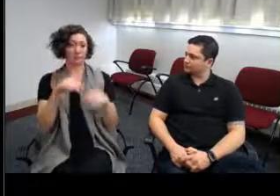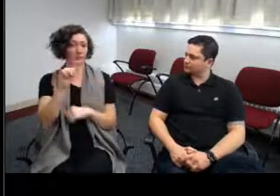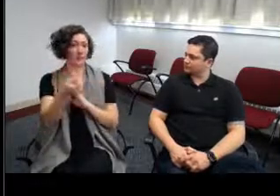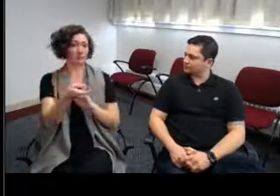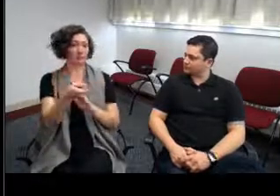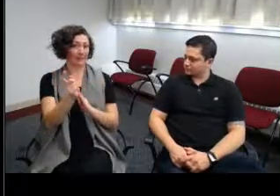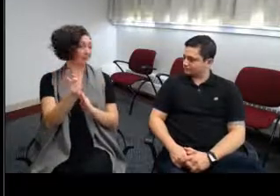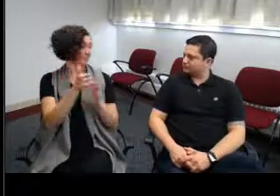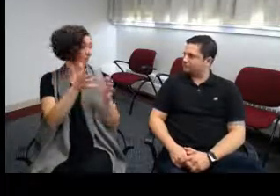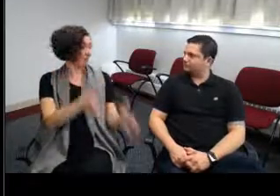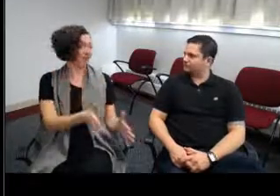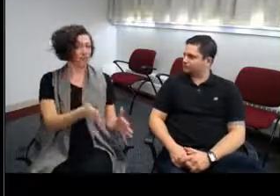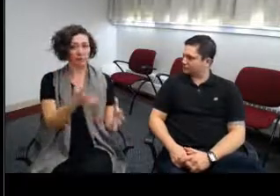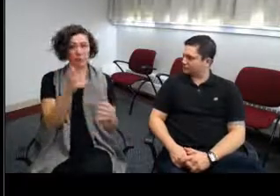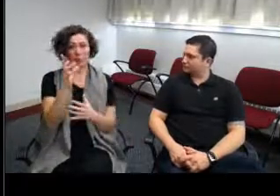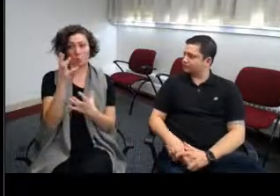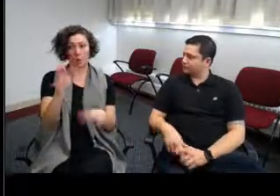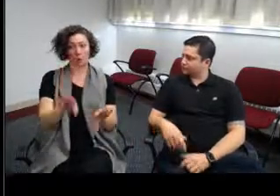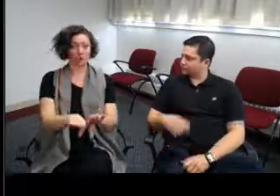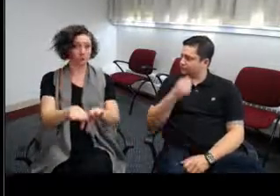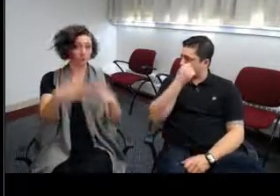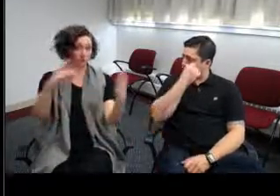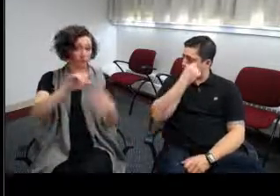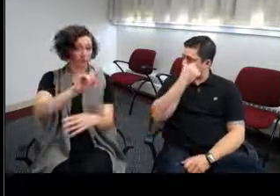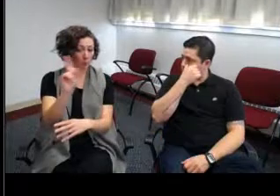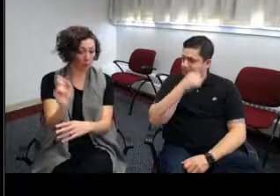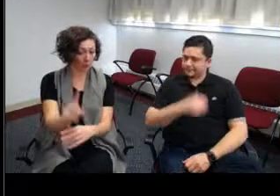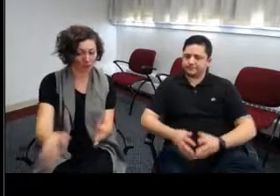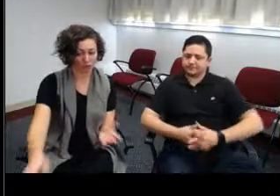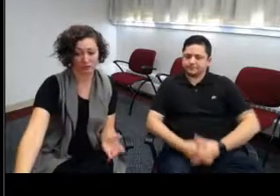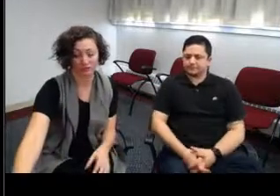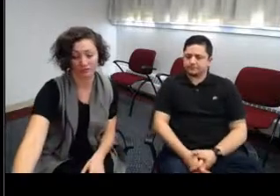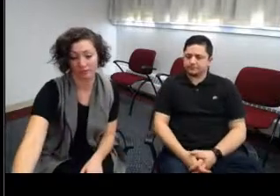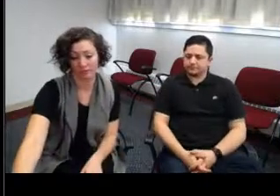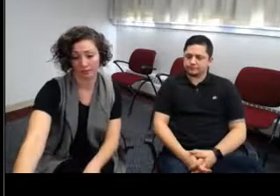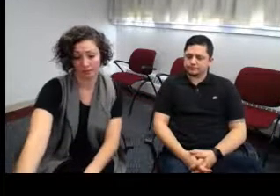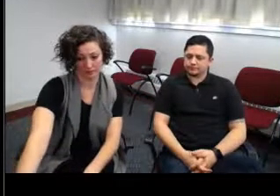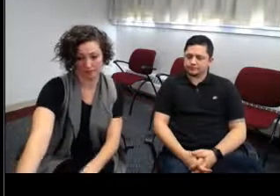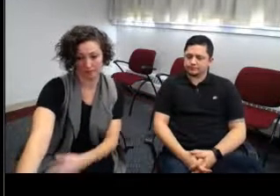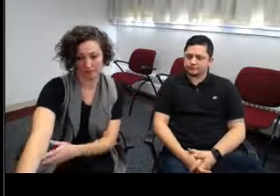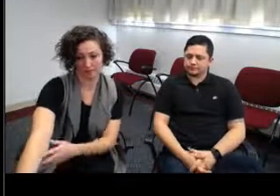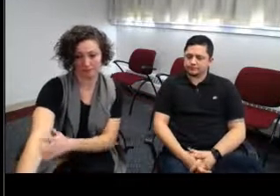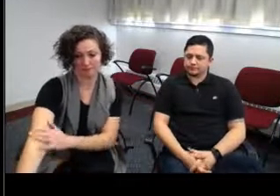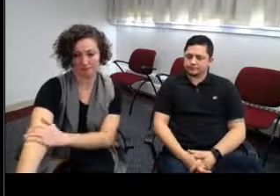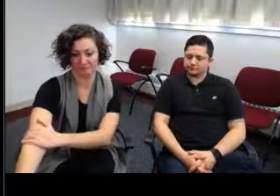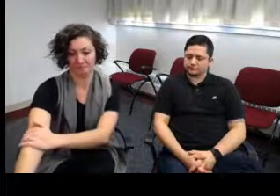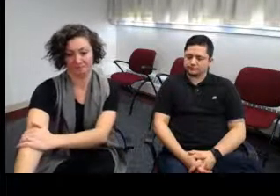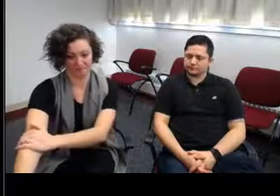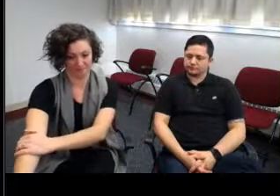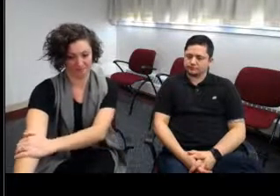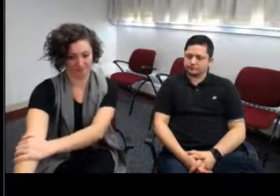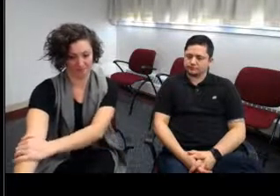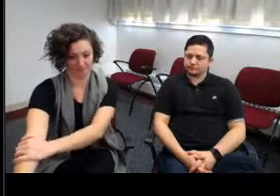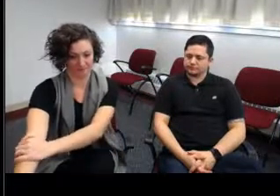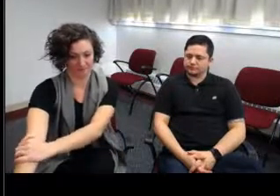So now I see we do have a little bit under 10 minutes left, so we'd like to open it up to any questions.